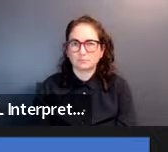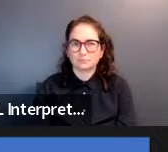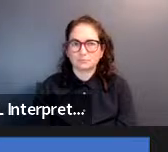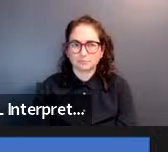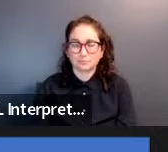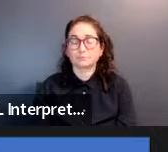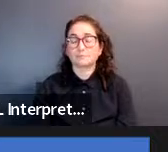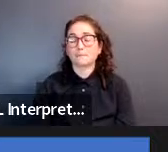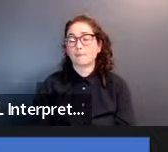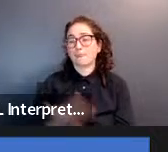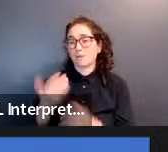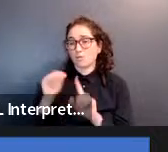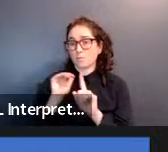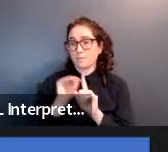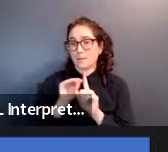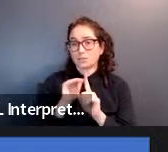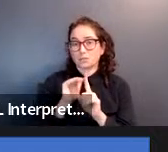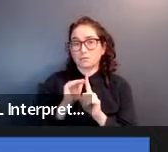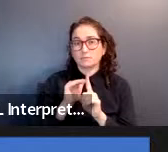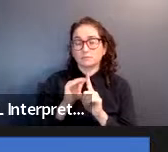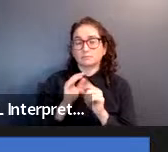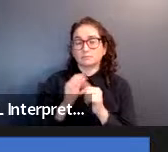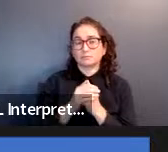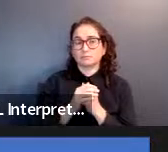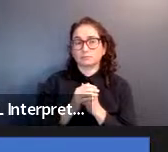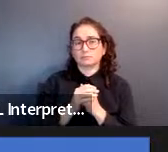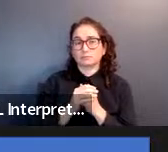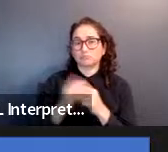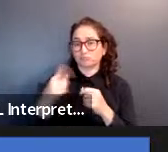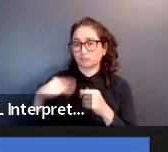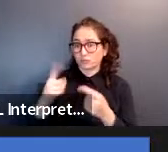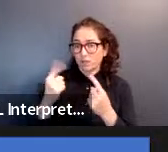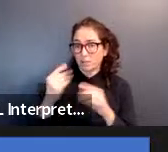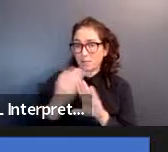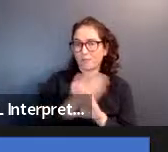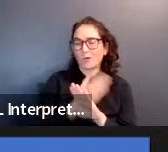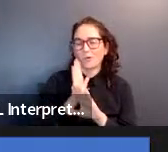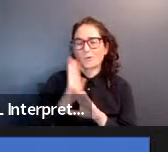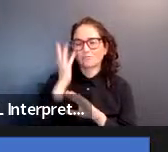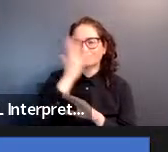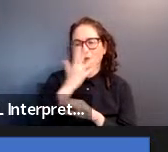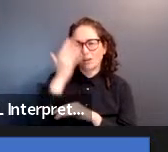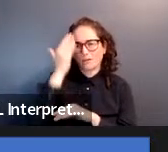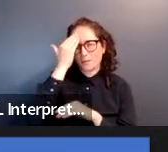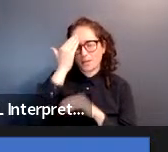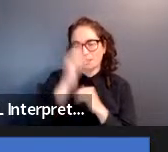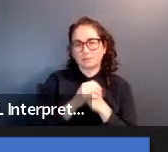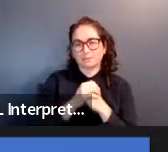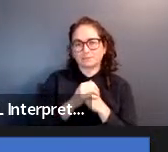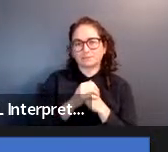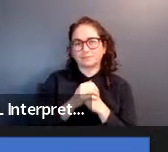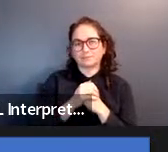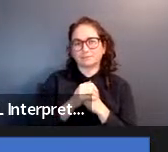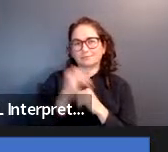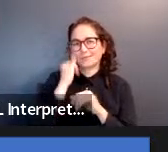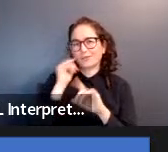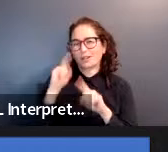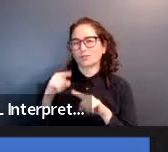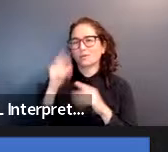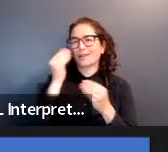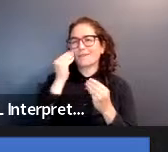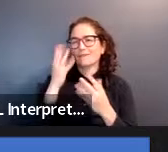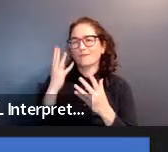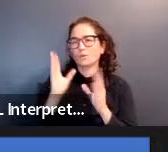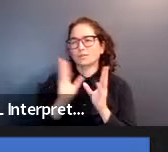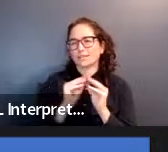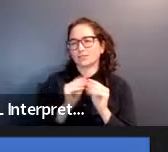So as a reminder, for those who have attended before, this will look familiar to you. Attended a DCP info session before, this will look familiar